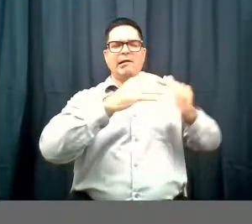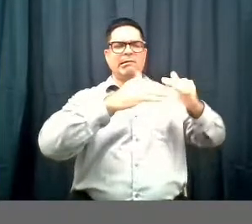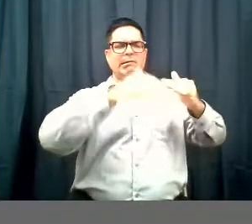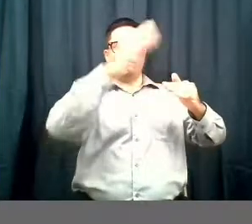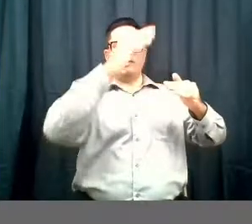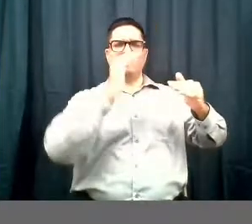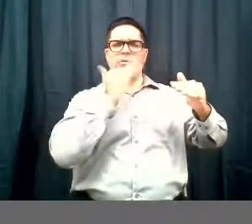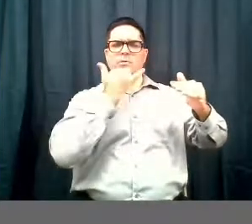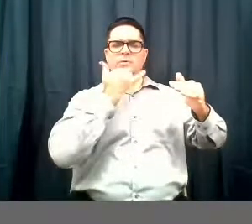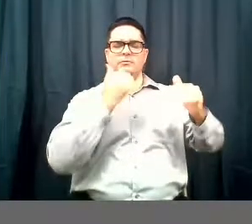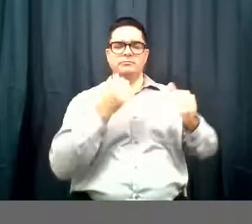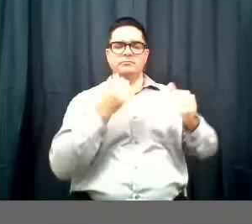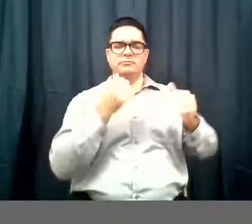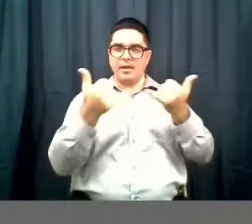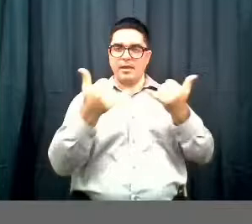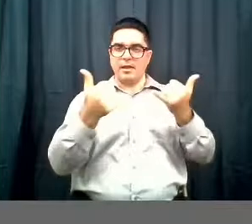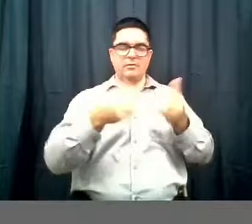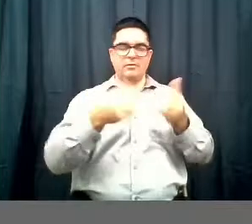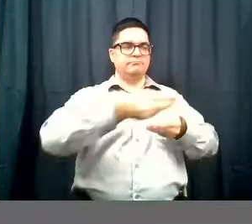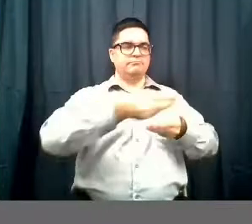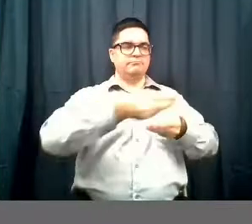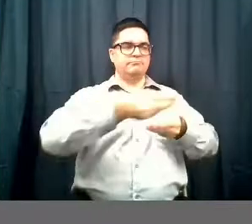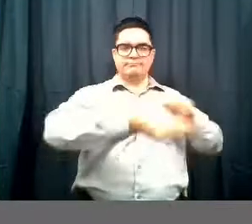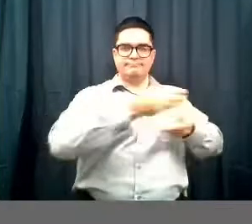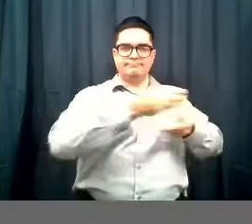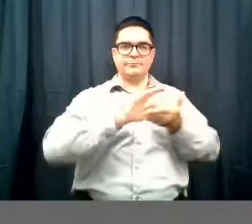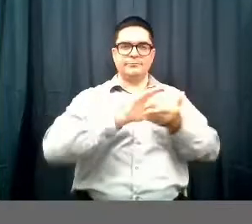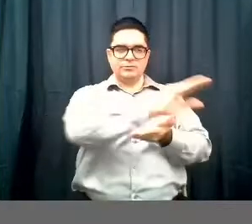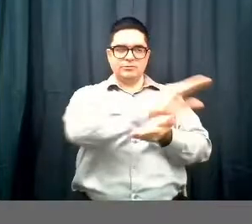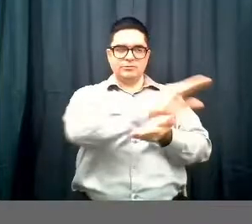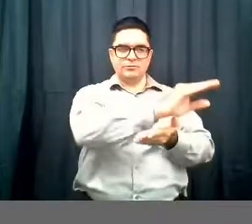revenues being the light blue column,